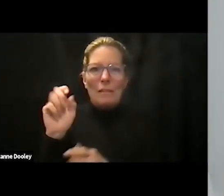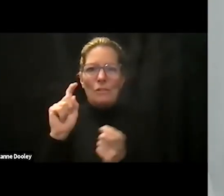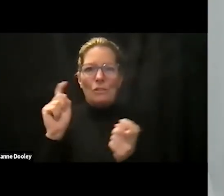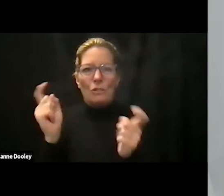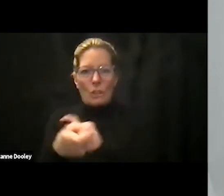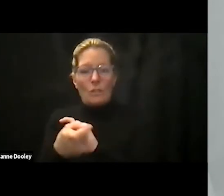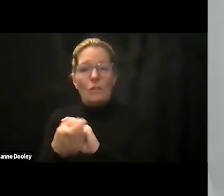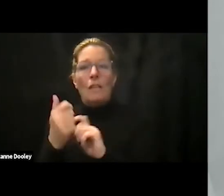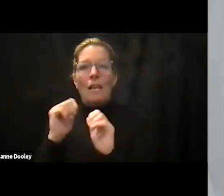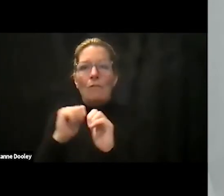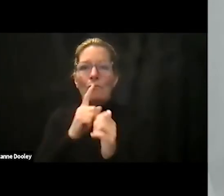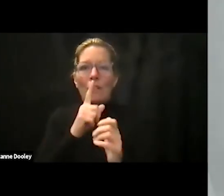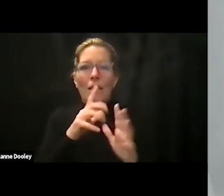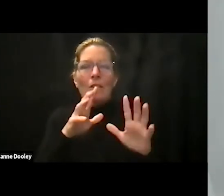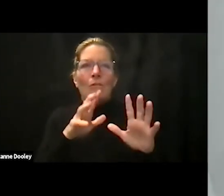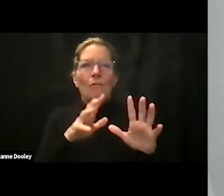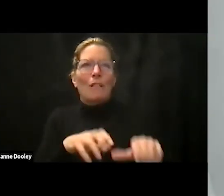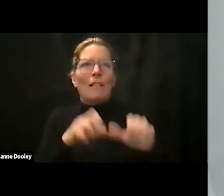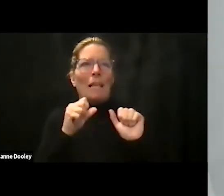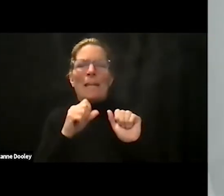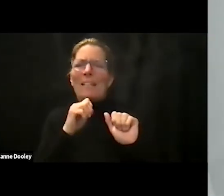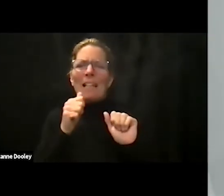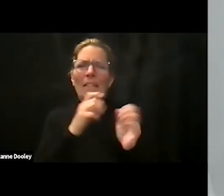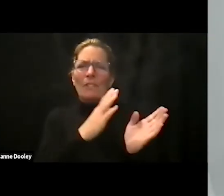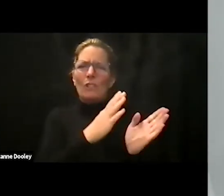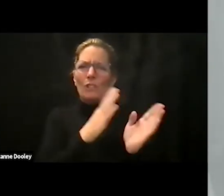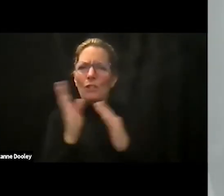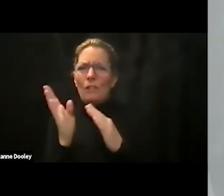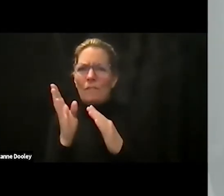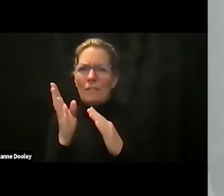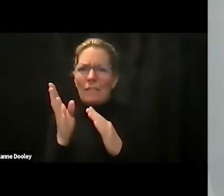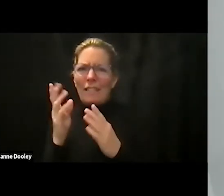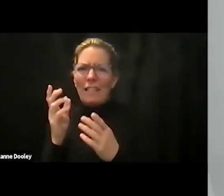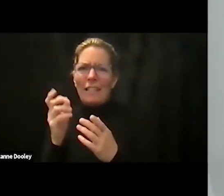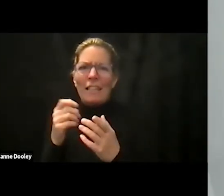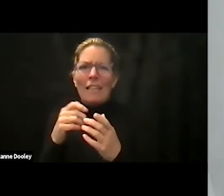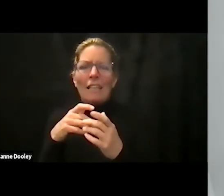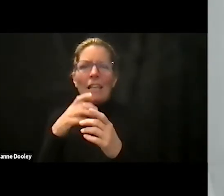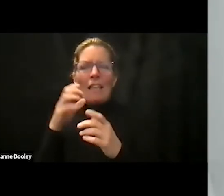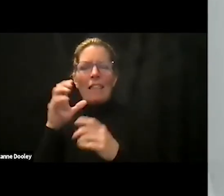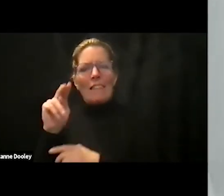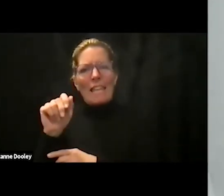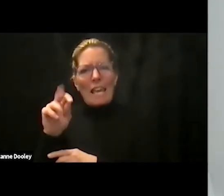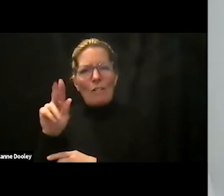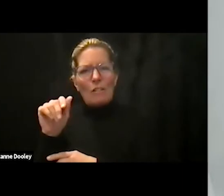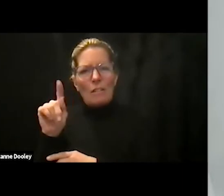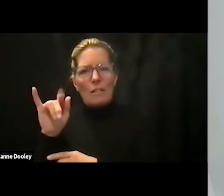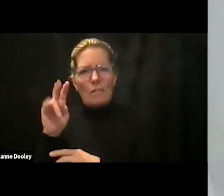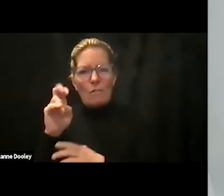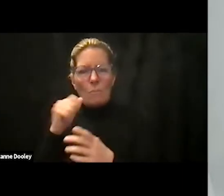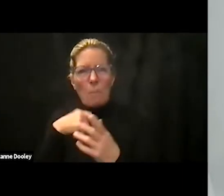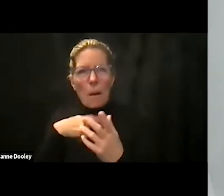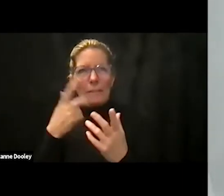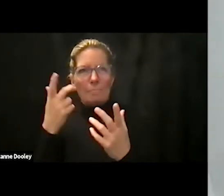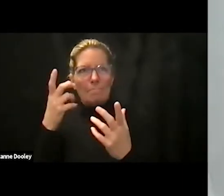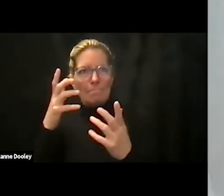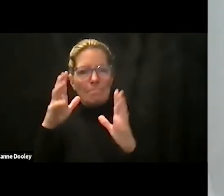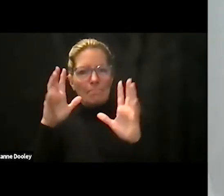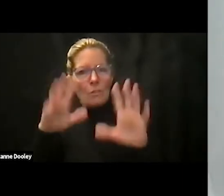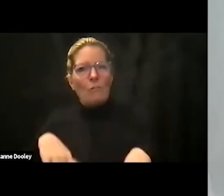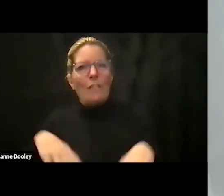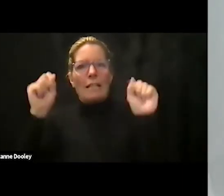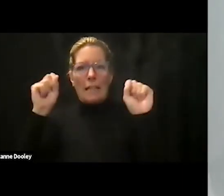And really reclaiming, not even just shifting the narrative, but reclaiming the narrative as we're thinking about the future. And